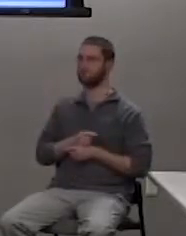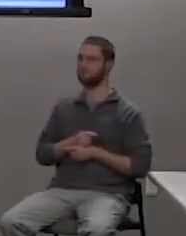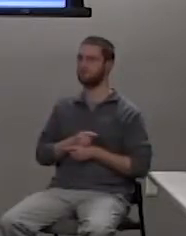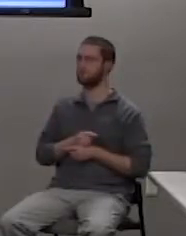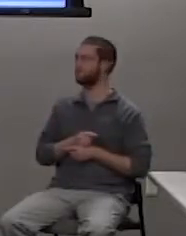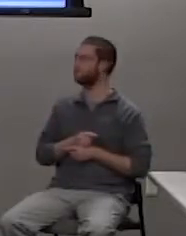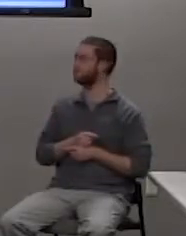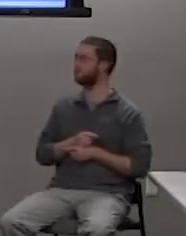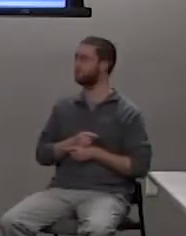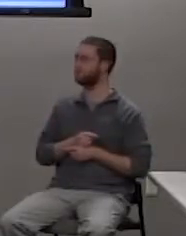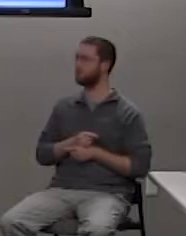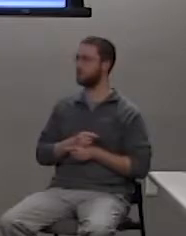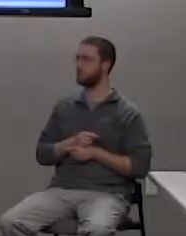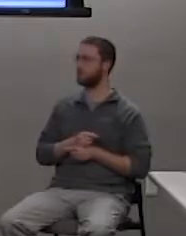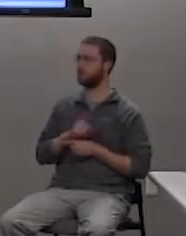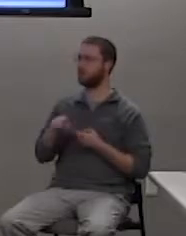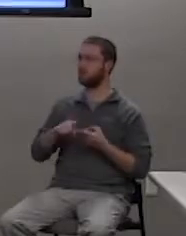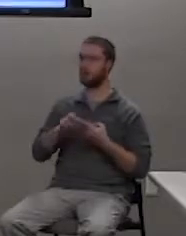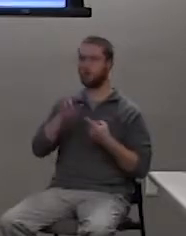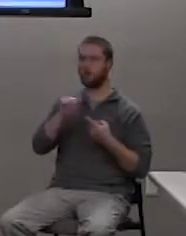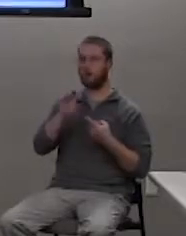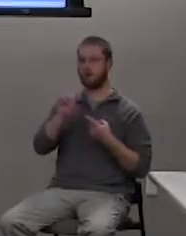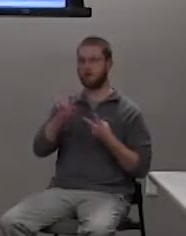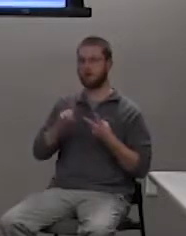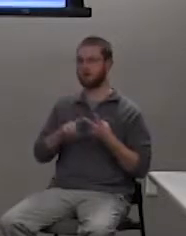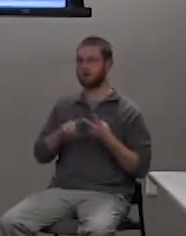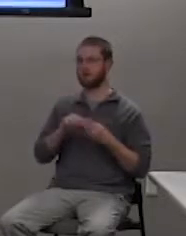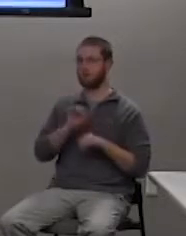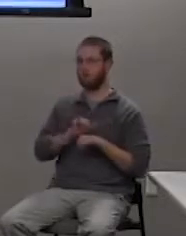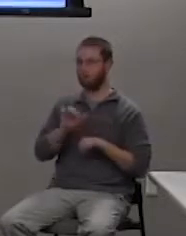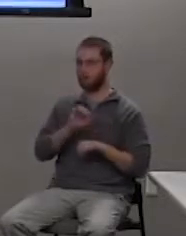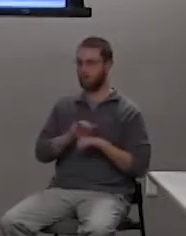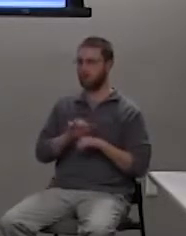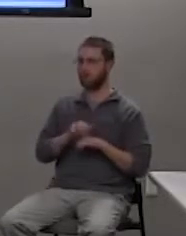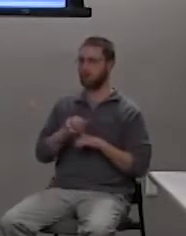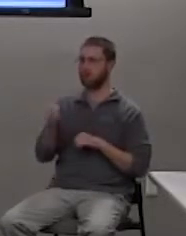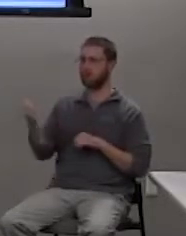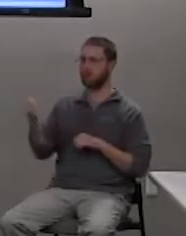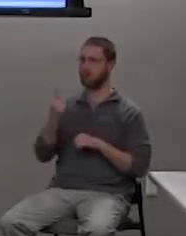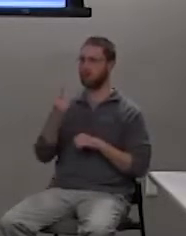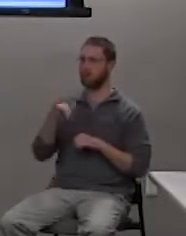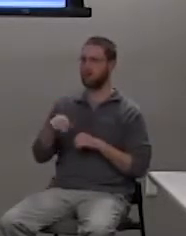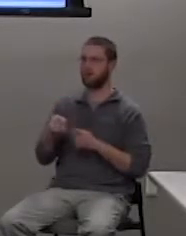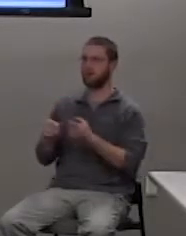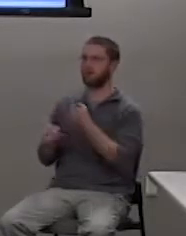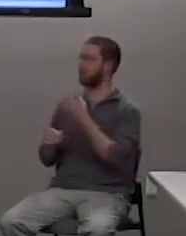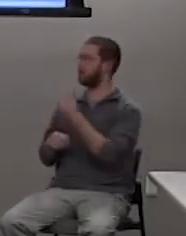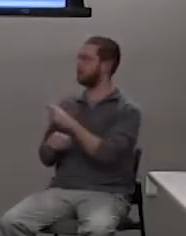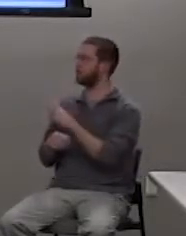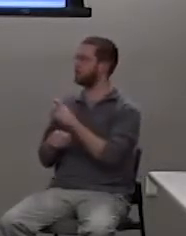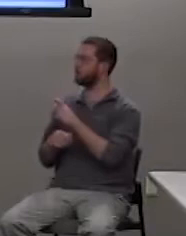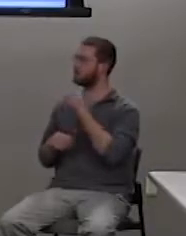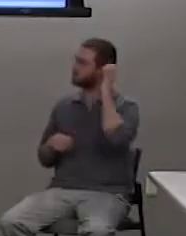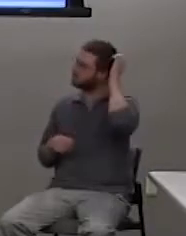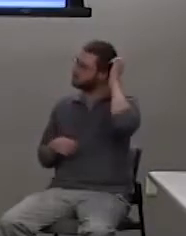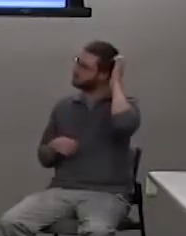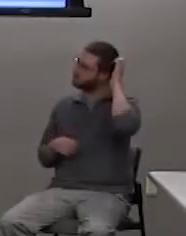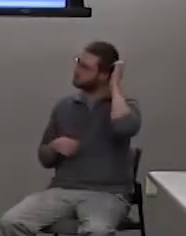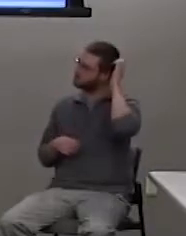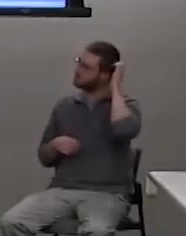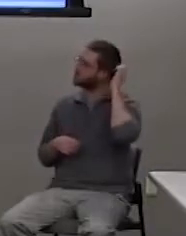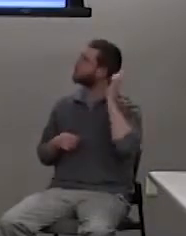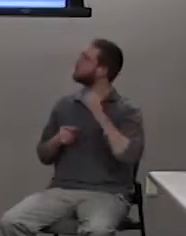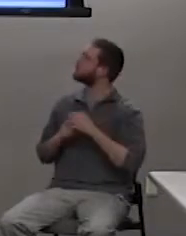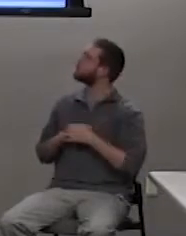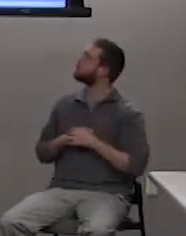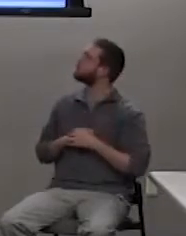owned by the government and developed by race. Could you go back to several slides so I can ask you some questions about that? About what now? Yeah, go back